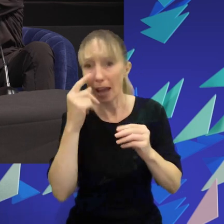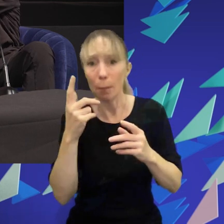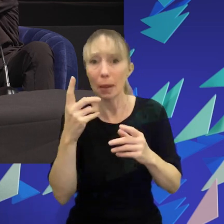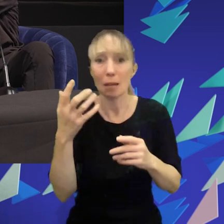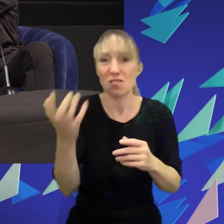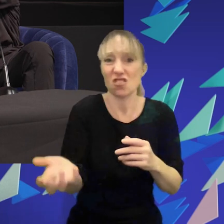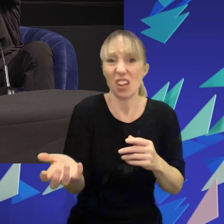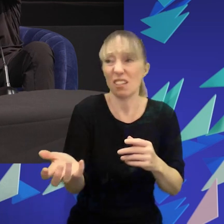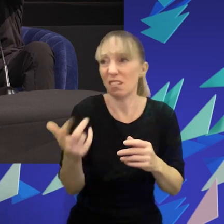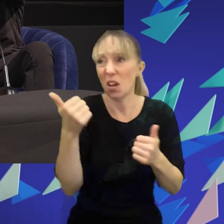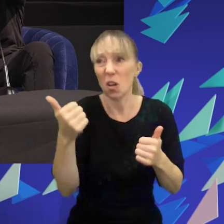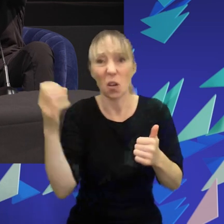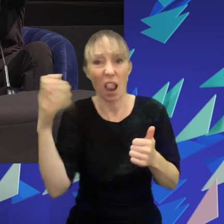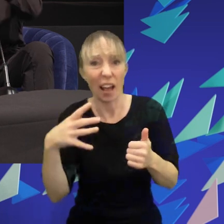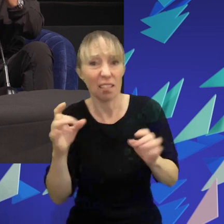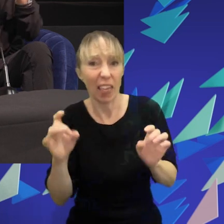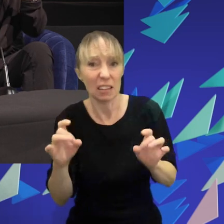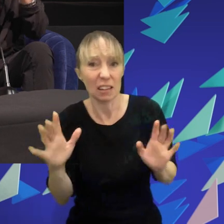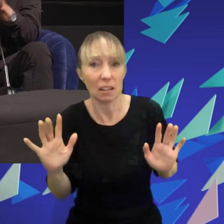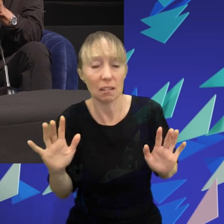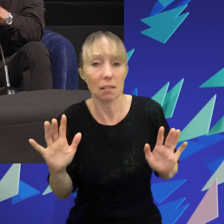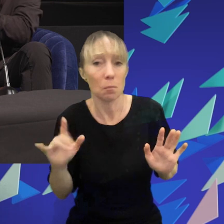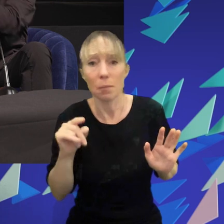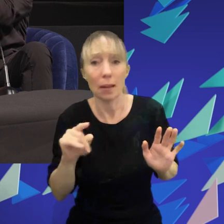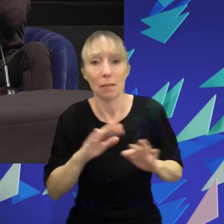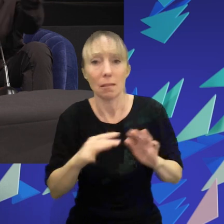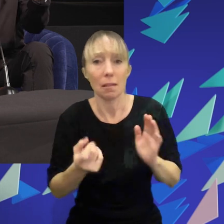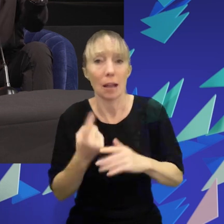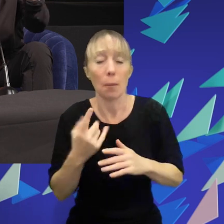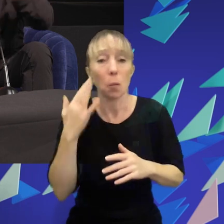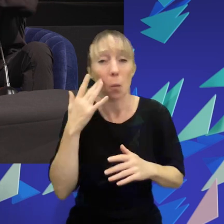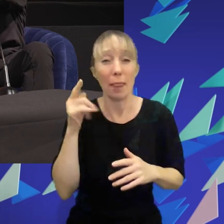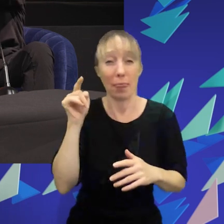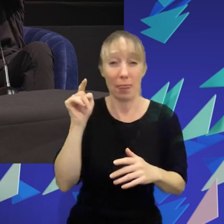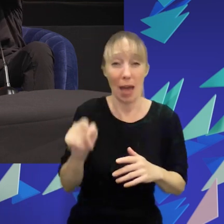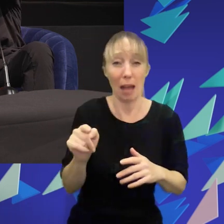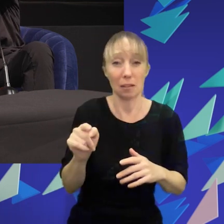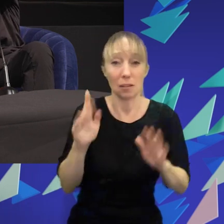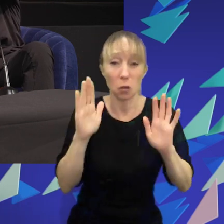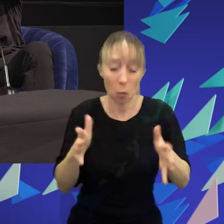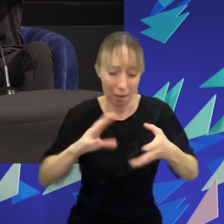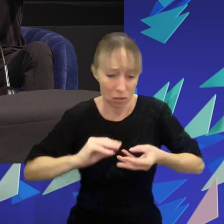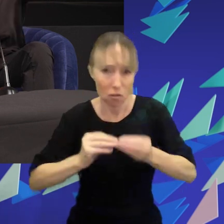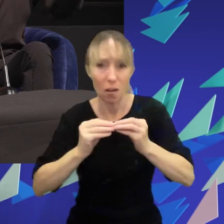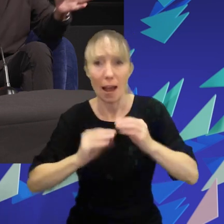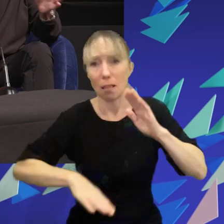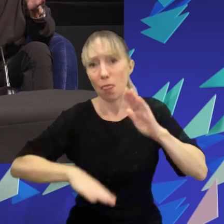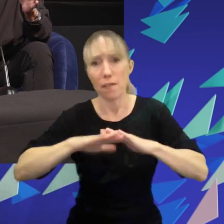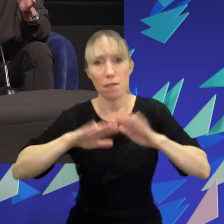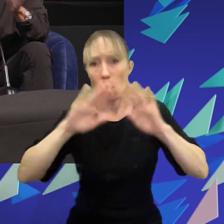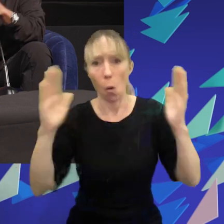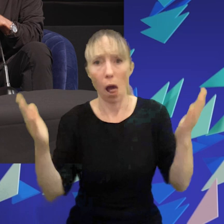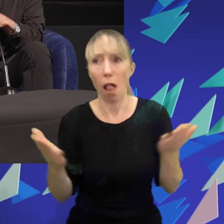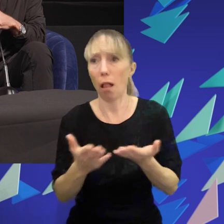good light and that's it. But that doesn't exist, right? That's a... But when you have that, you have to create the whole world around